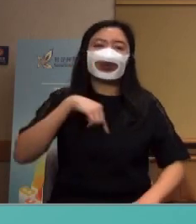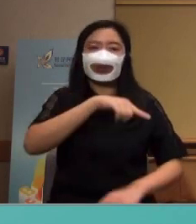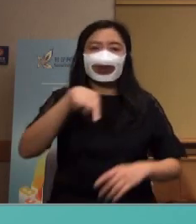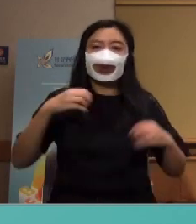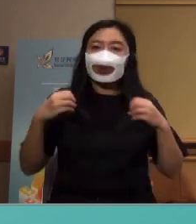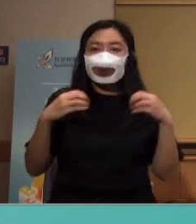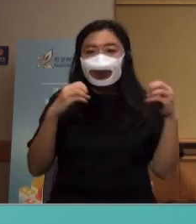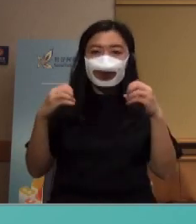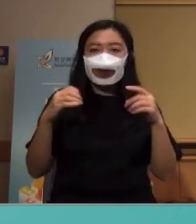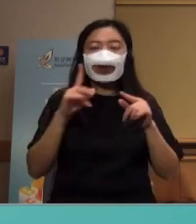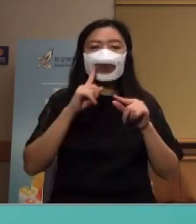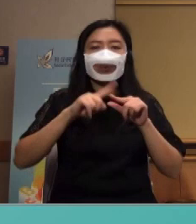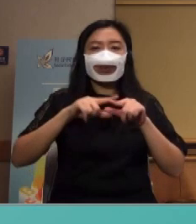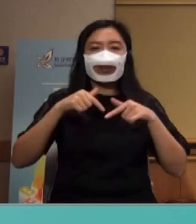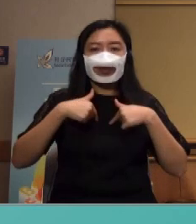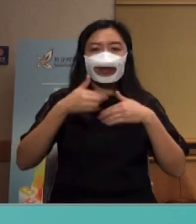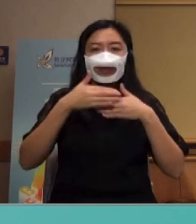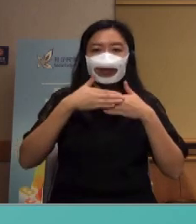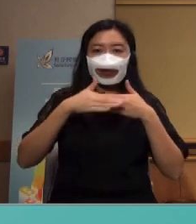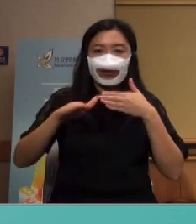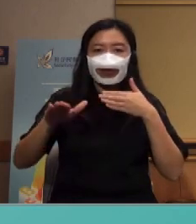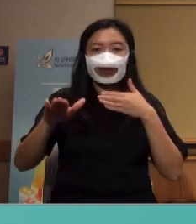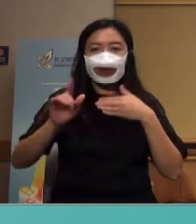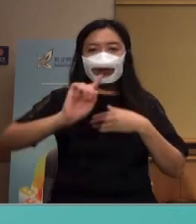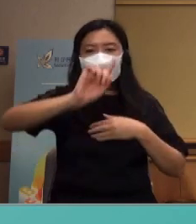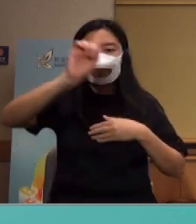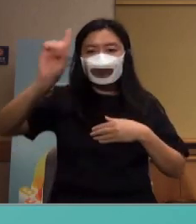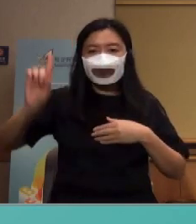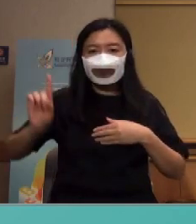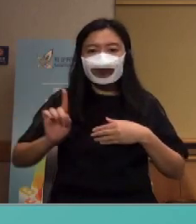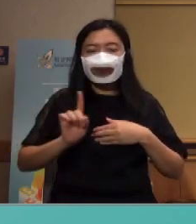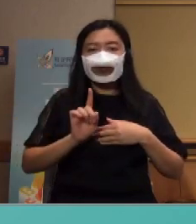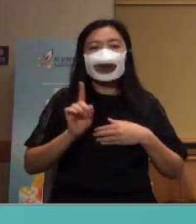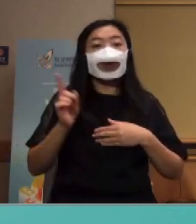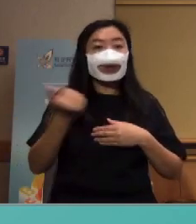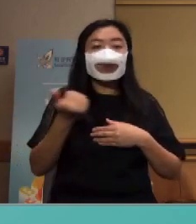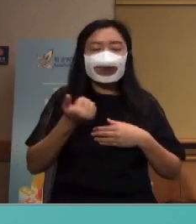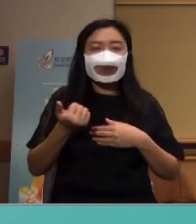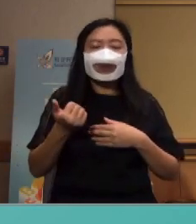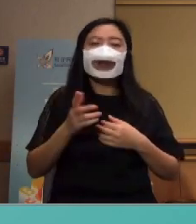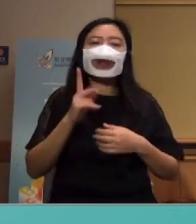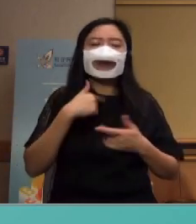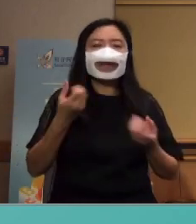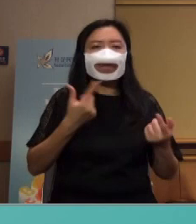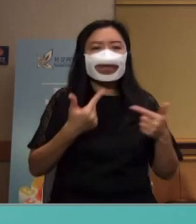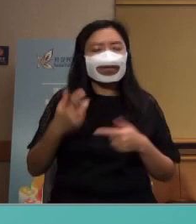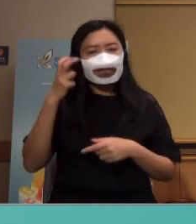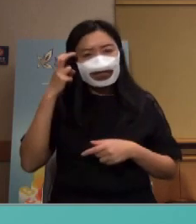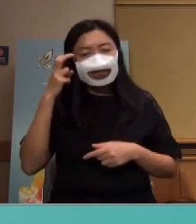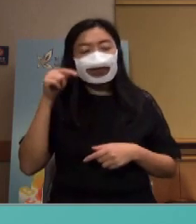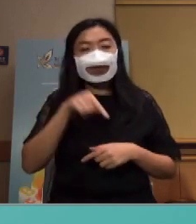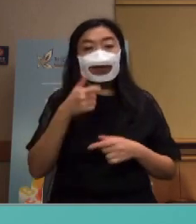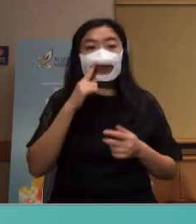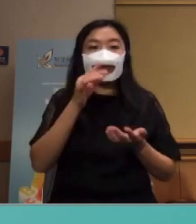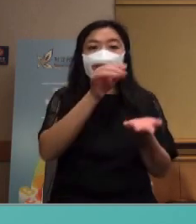to do something like that. And we are thinking to buy a land, maybe somewhere in the Metaverse, to build a center